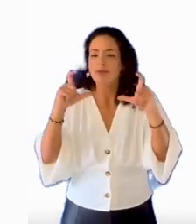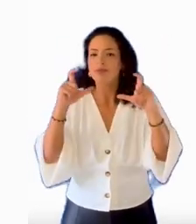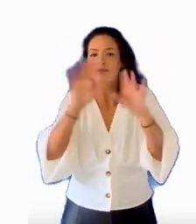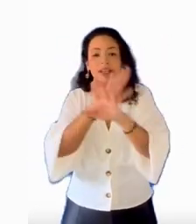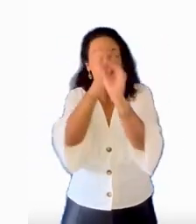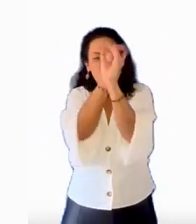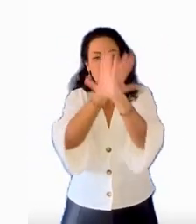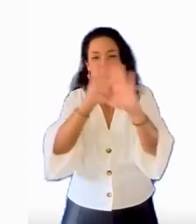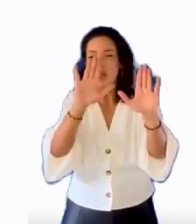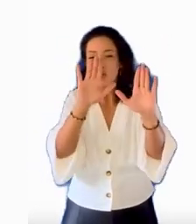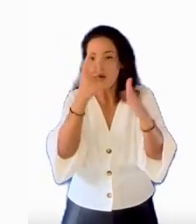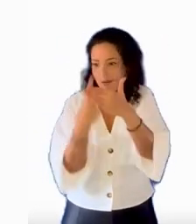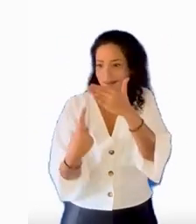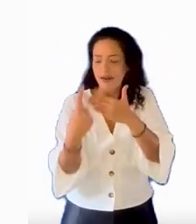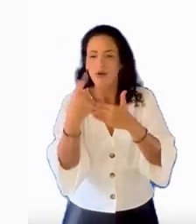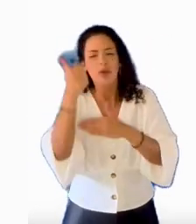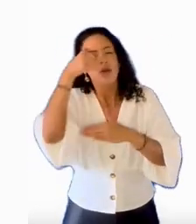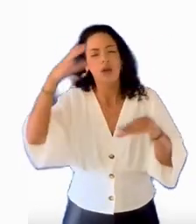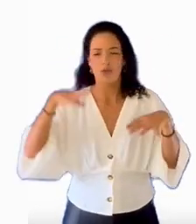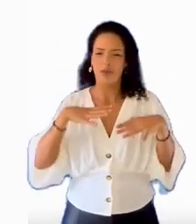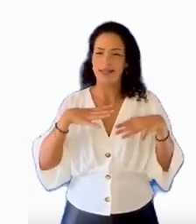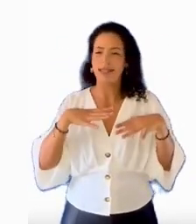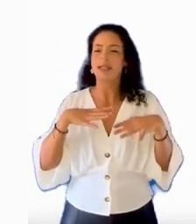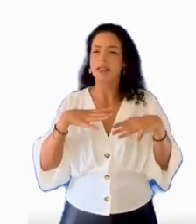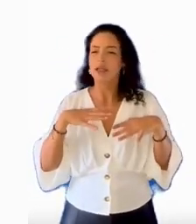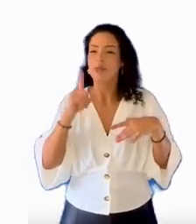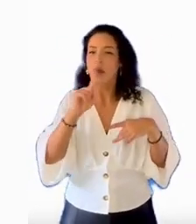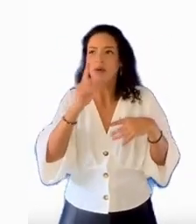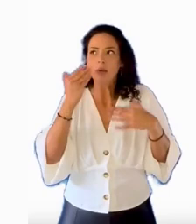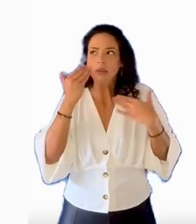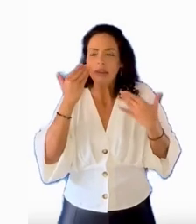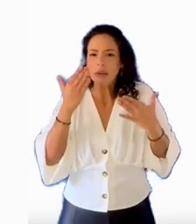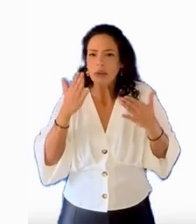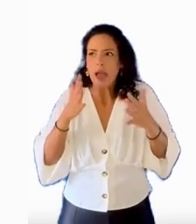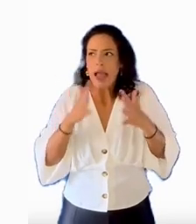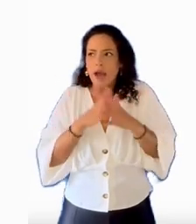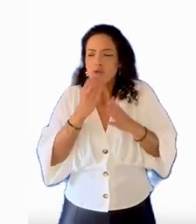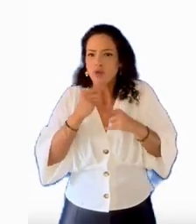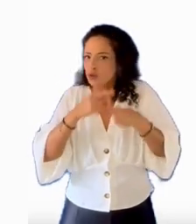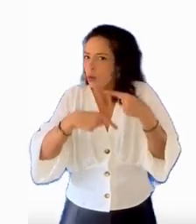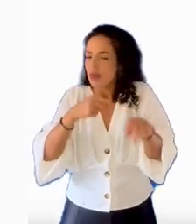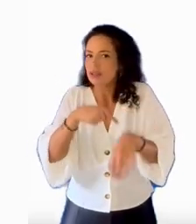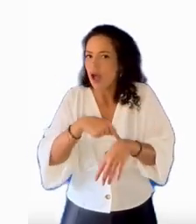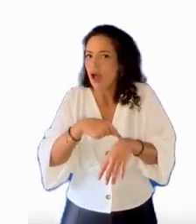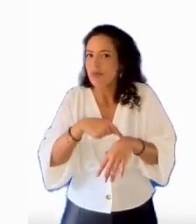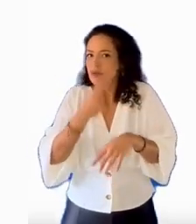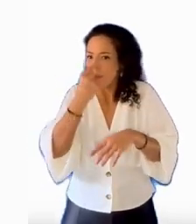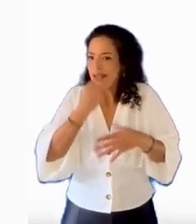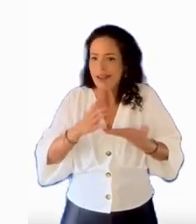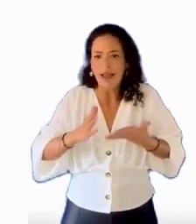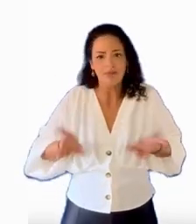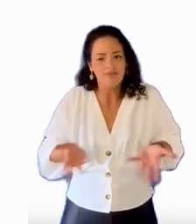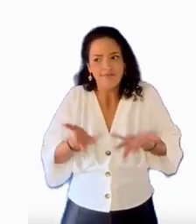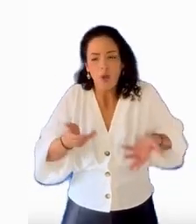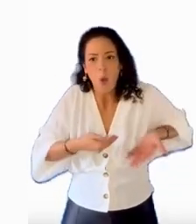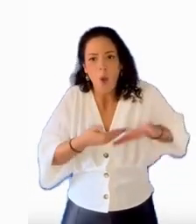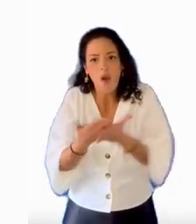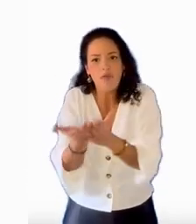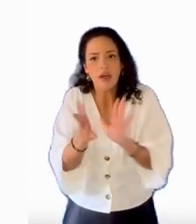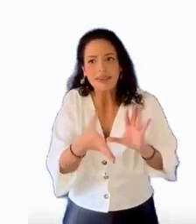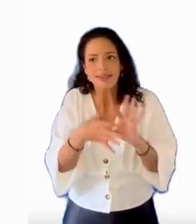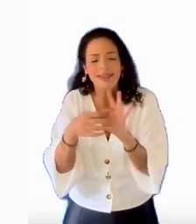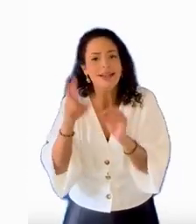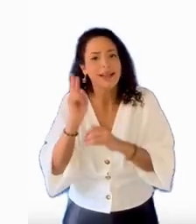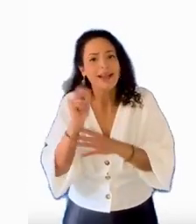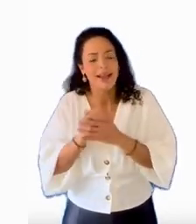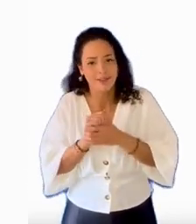original, we know them already. However, we do not always know how to use them together to create our gifts of reconnection. Knowing of them